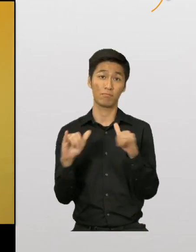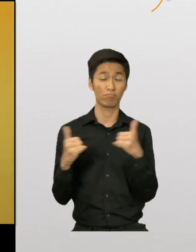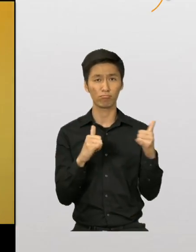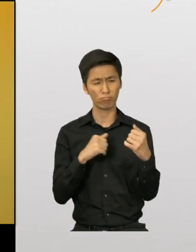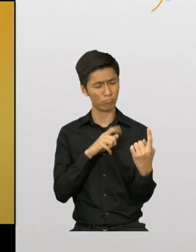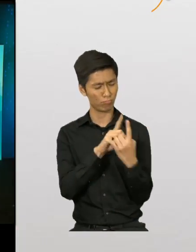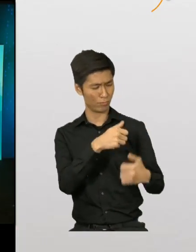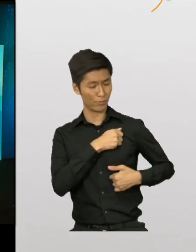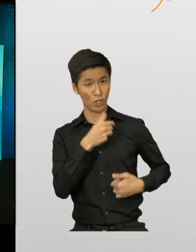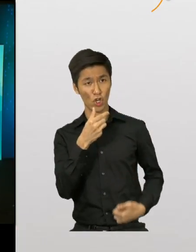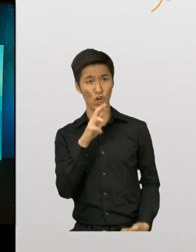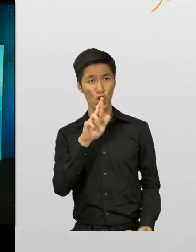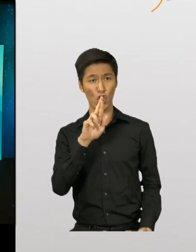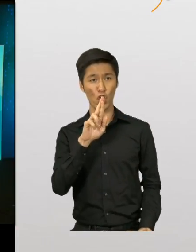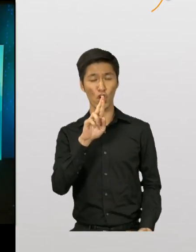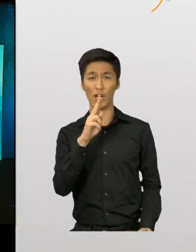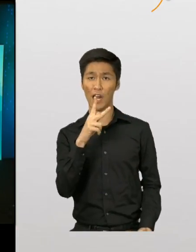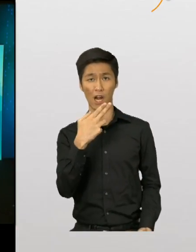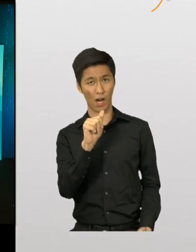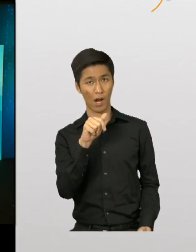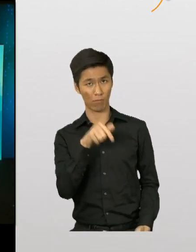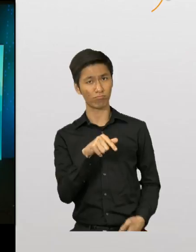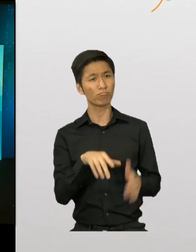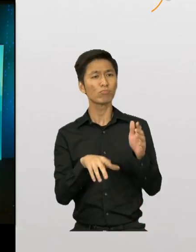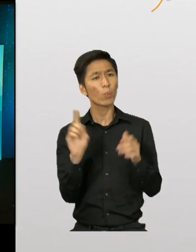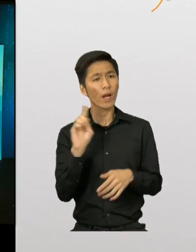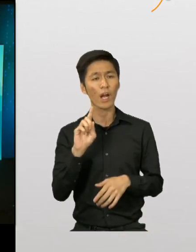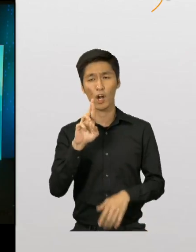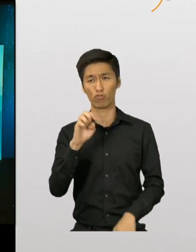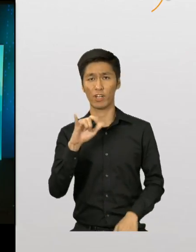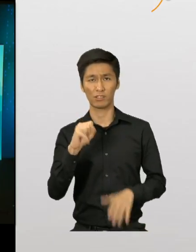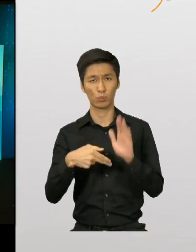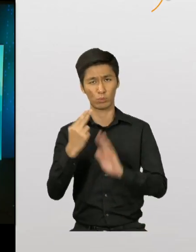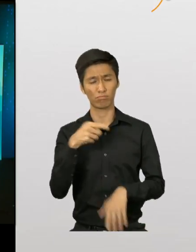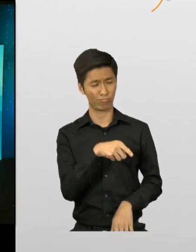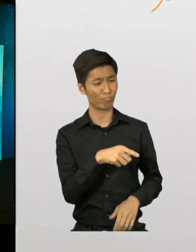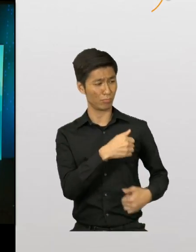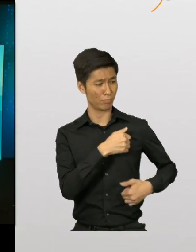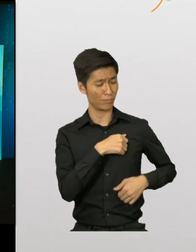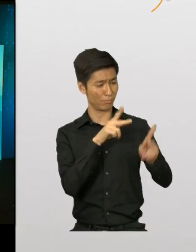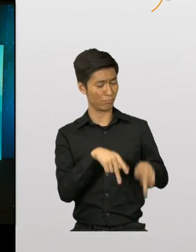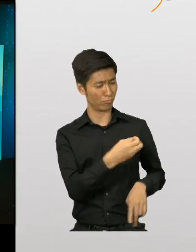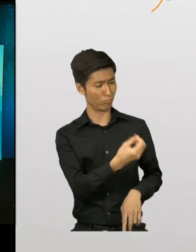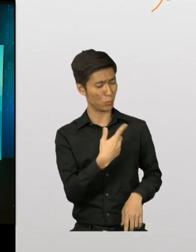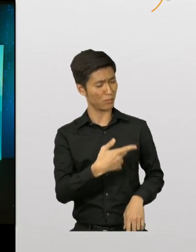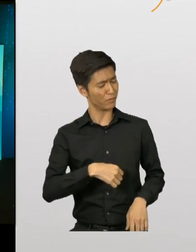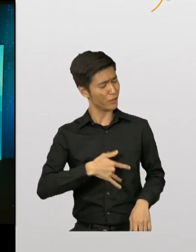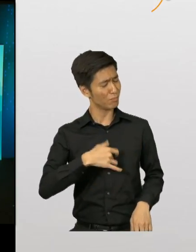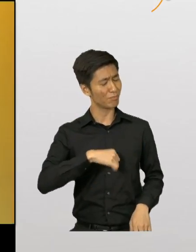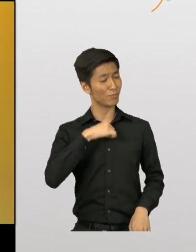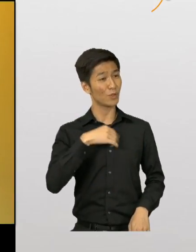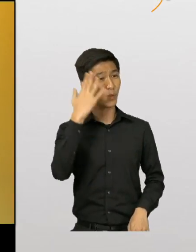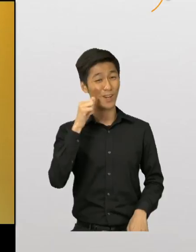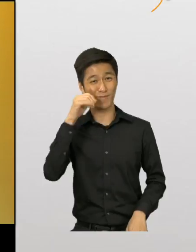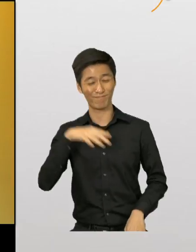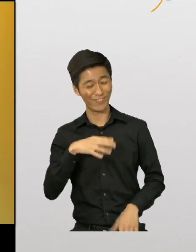officer who had been on duty outside the St. Regis Hotel. He told me how proud he had felt when a woman leaned over the crowd